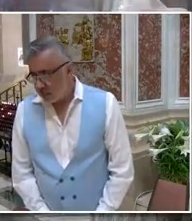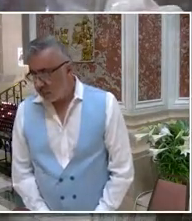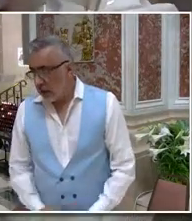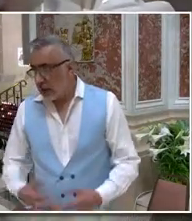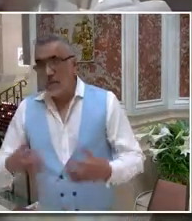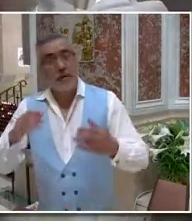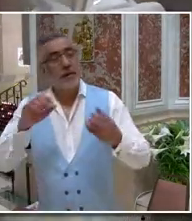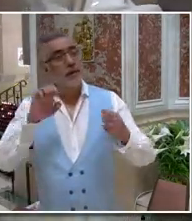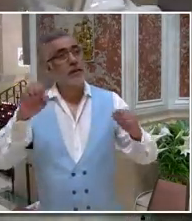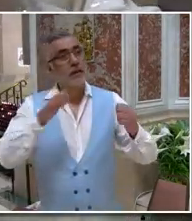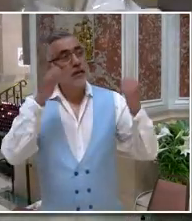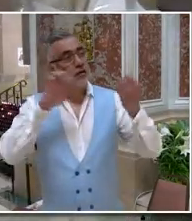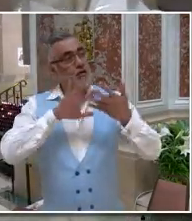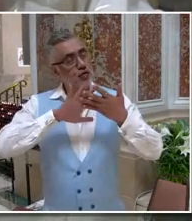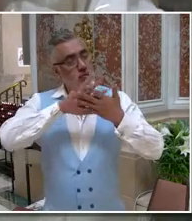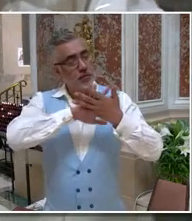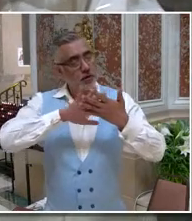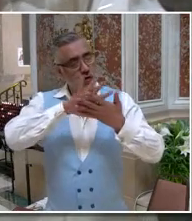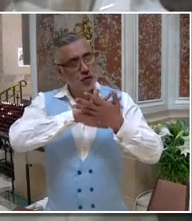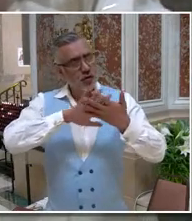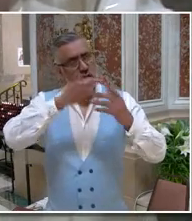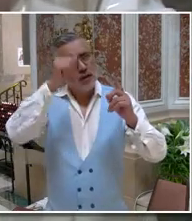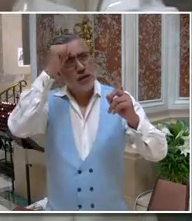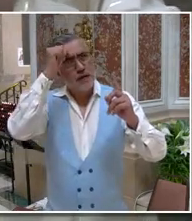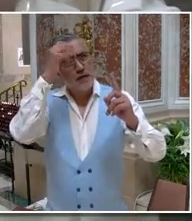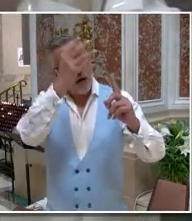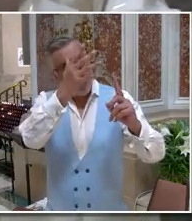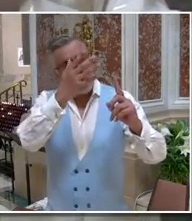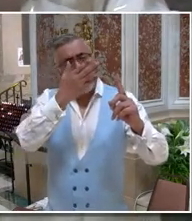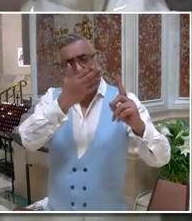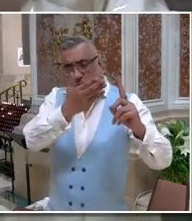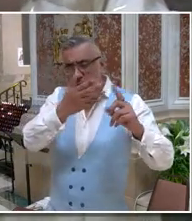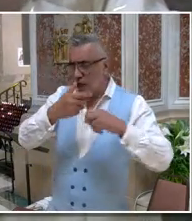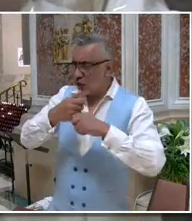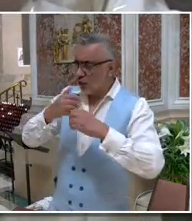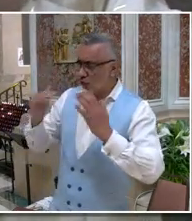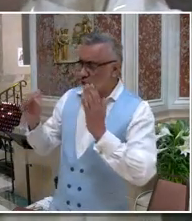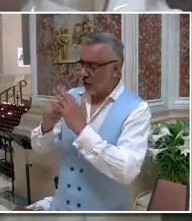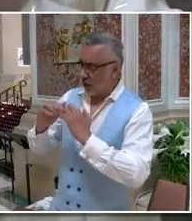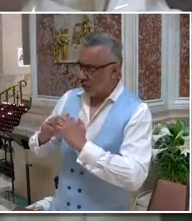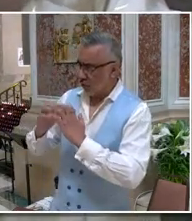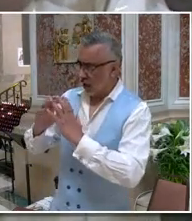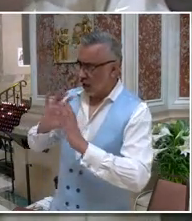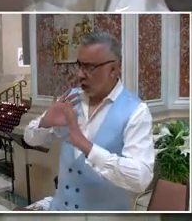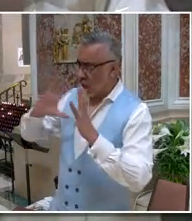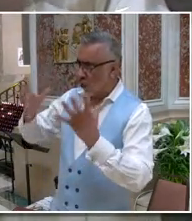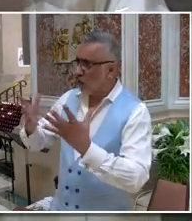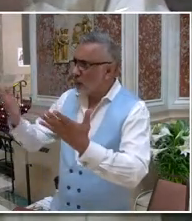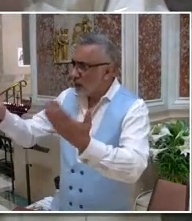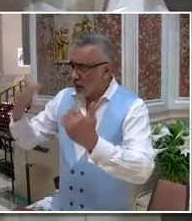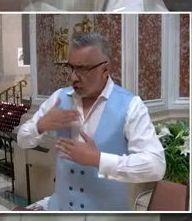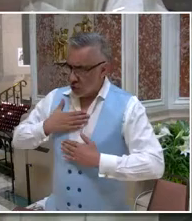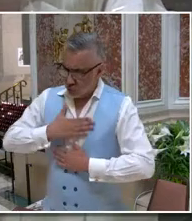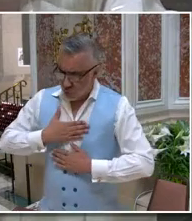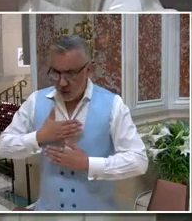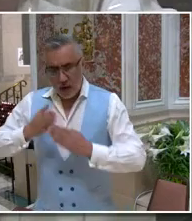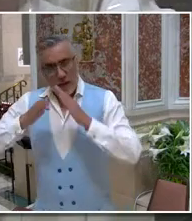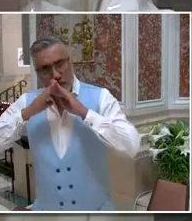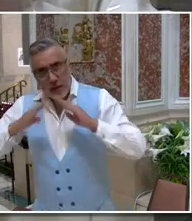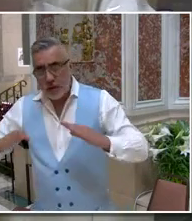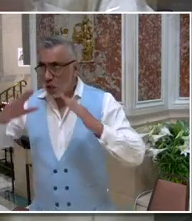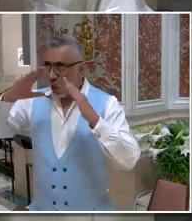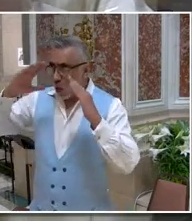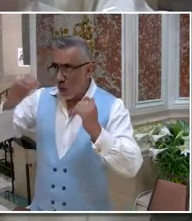In the Easter mystery, the Father has recreated our world in joy, peace, hope,